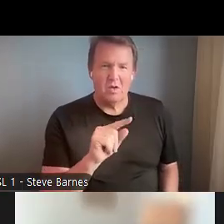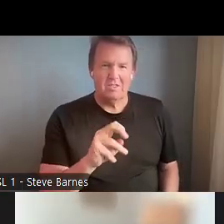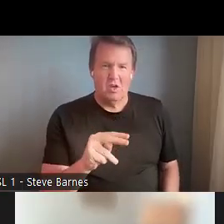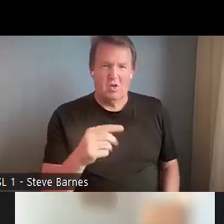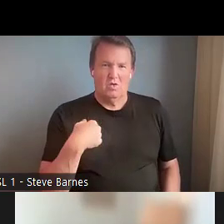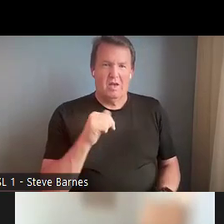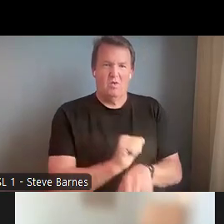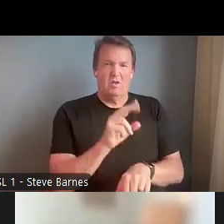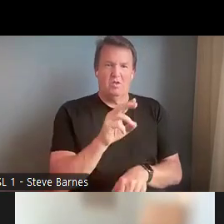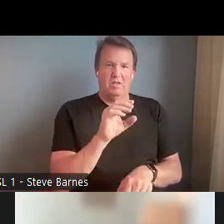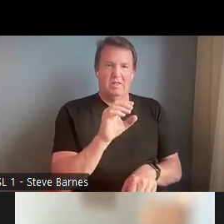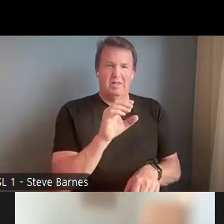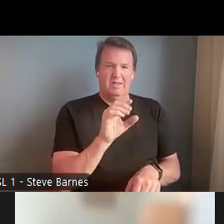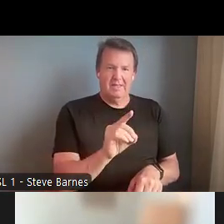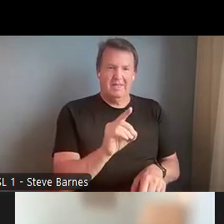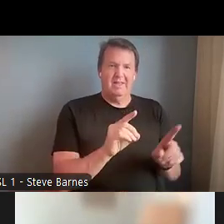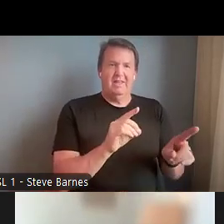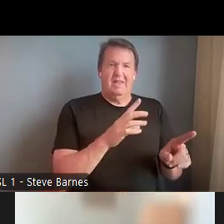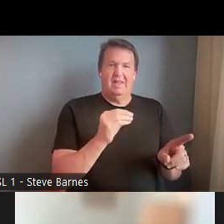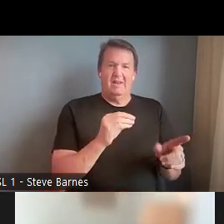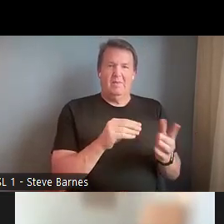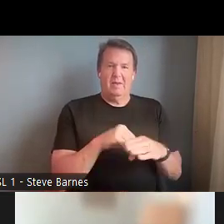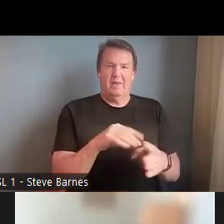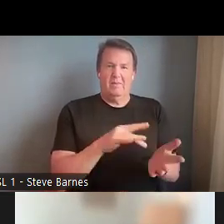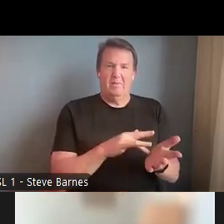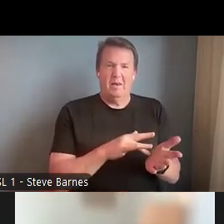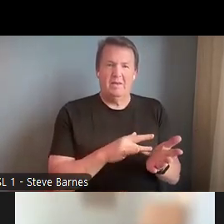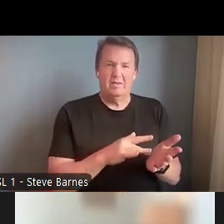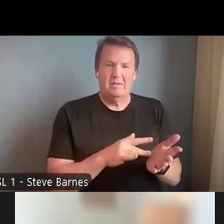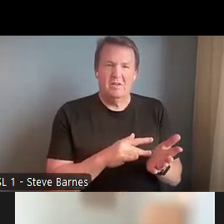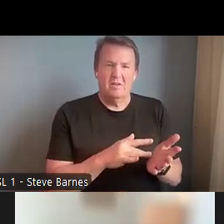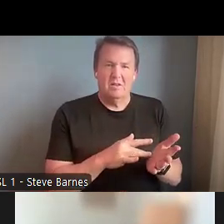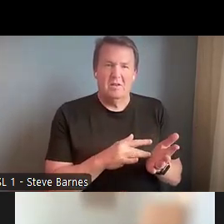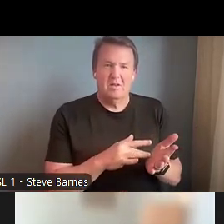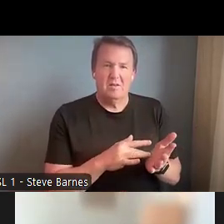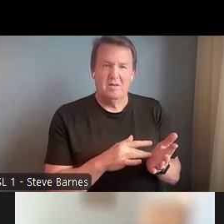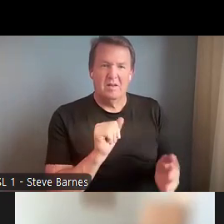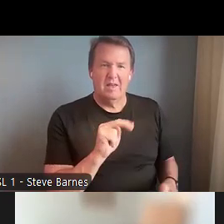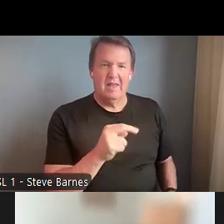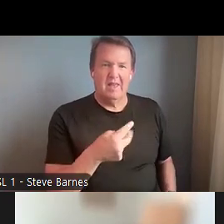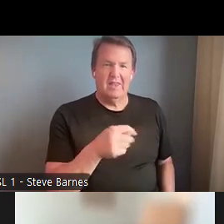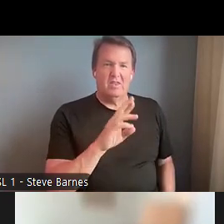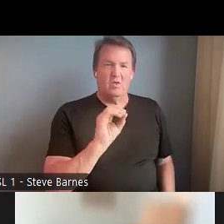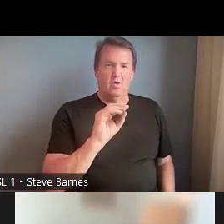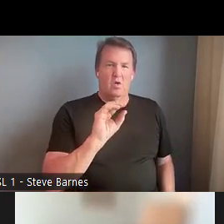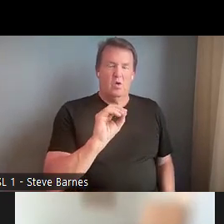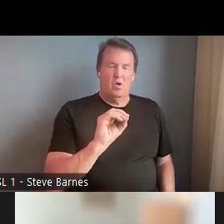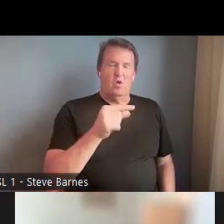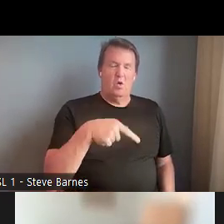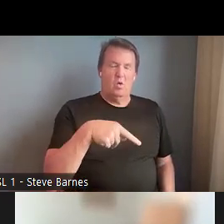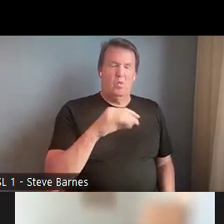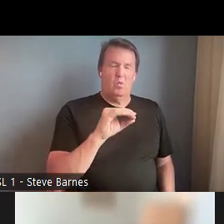of Nephrology. And our colleague, Dr. Tala Al-Rassan, was not able to make it today, but she's